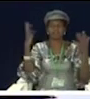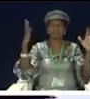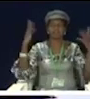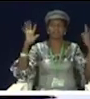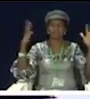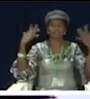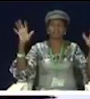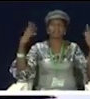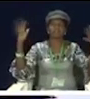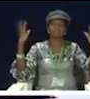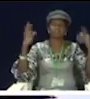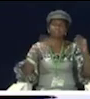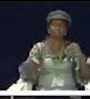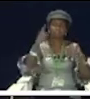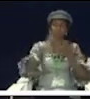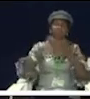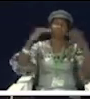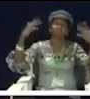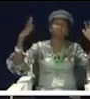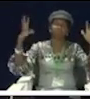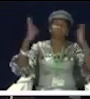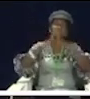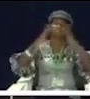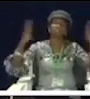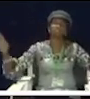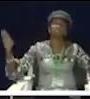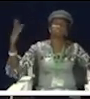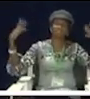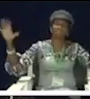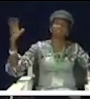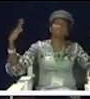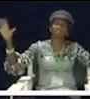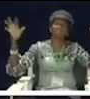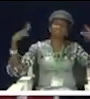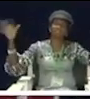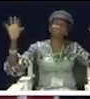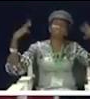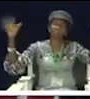people. I think we should give all of them a big round of applause.